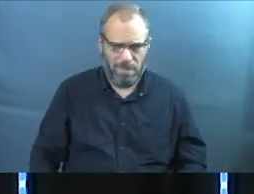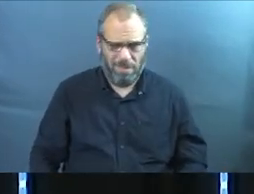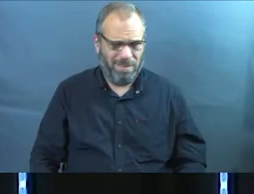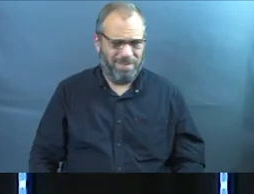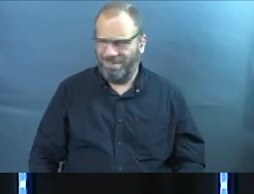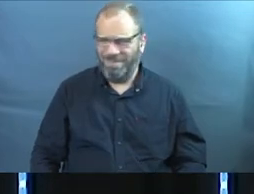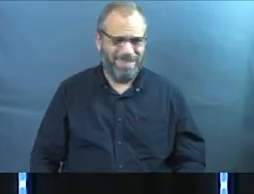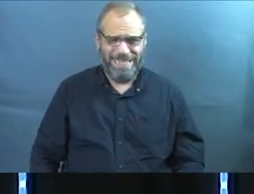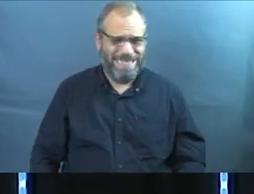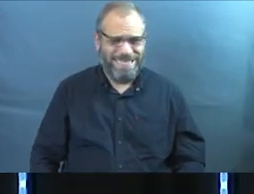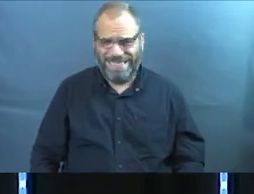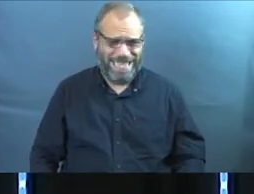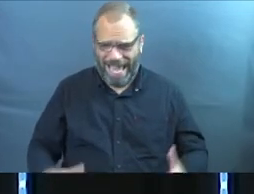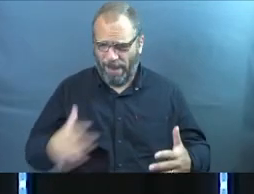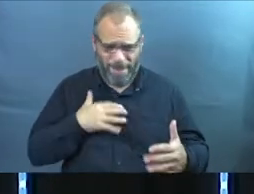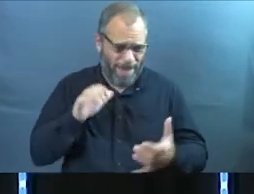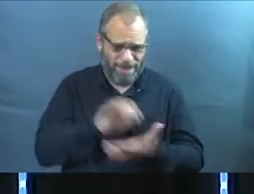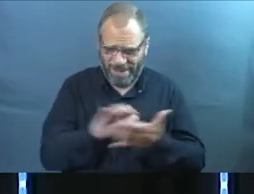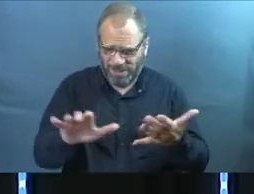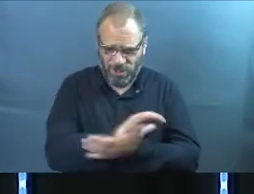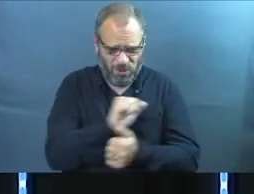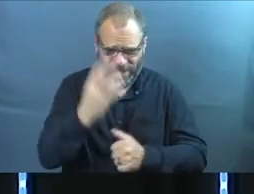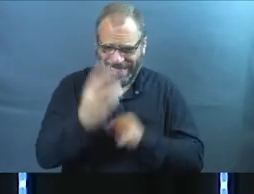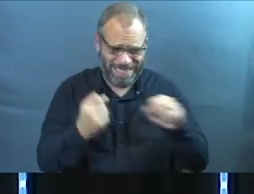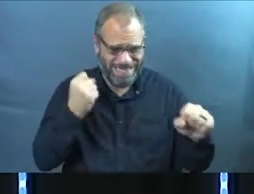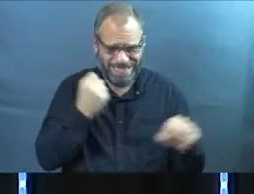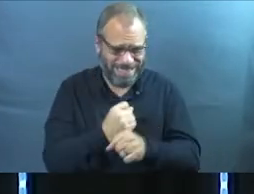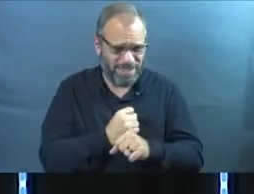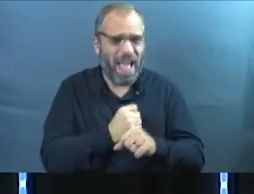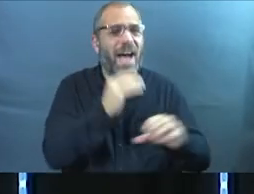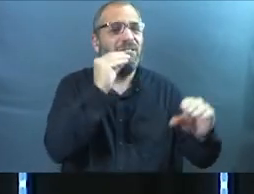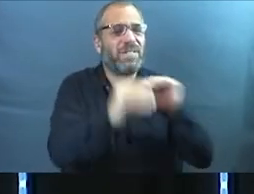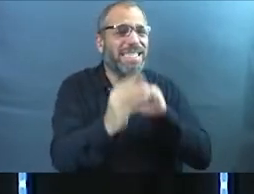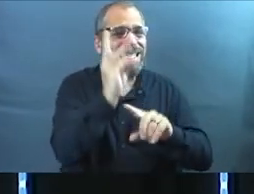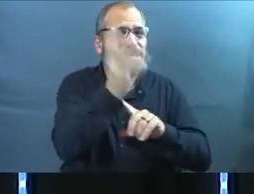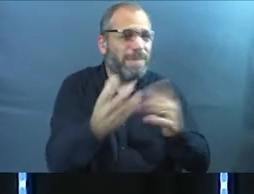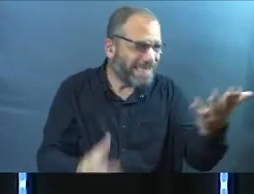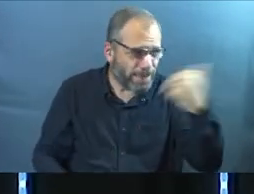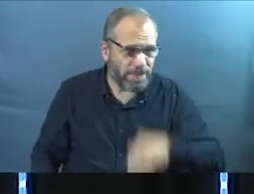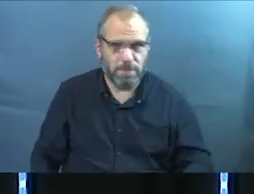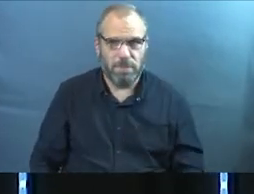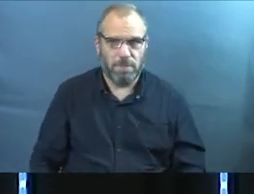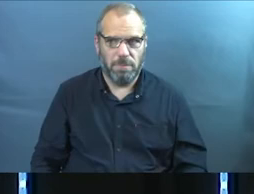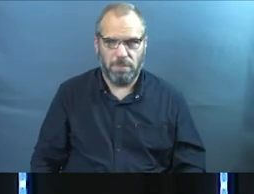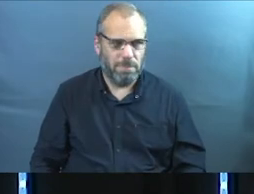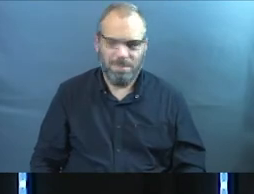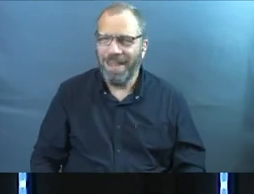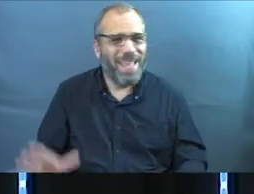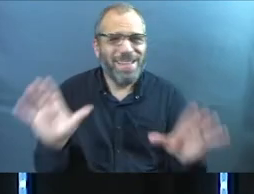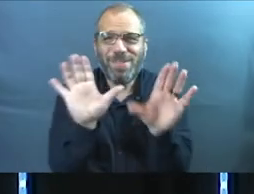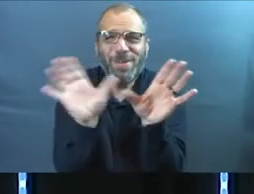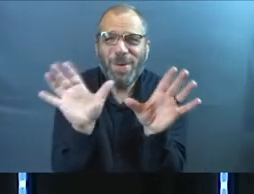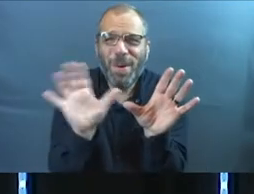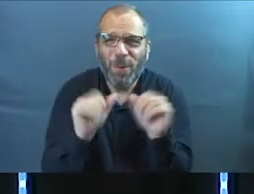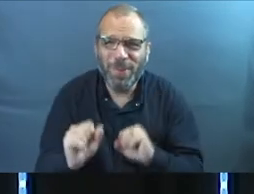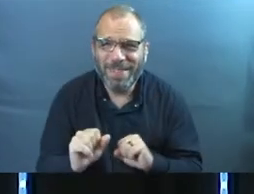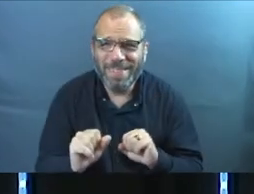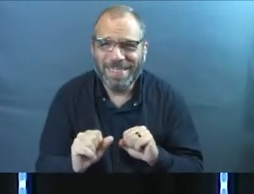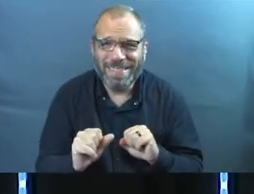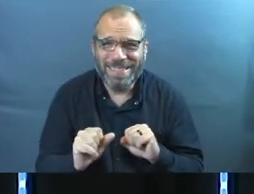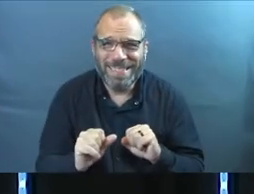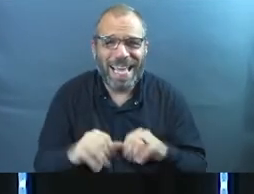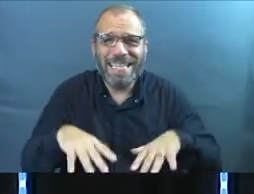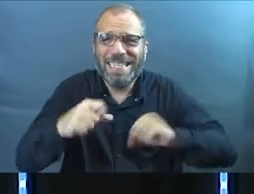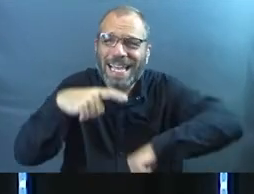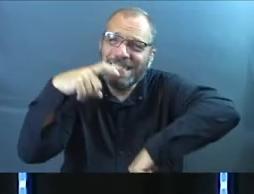come in, and they're like, yeah, we've shattered our marriage across the last 6 years. We'd like you to fix it in 6 minutes, please. No.